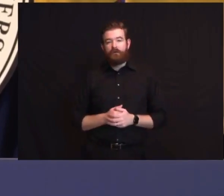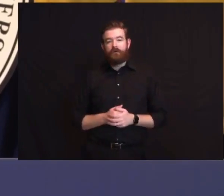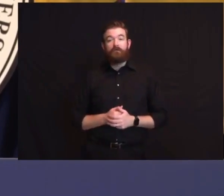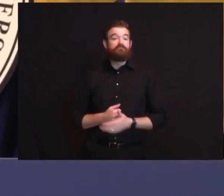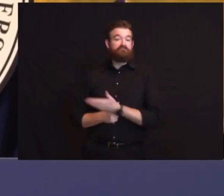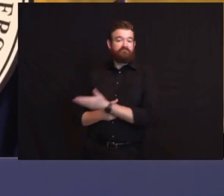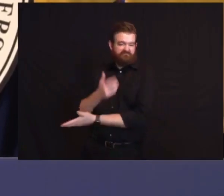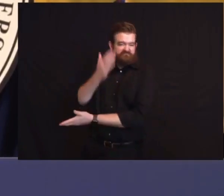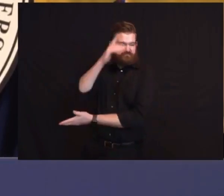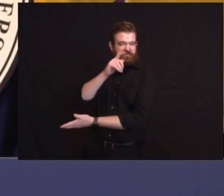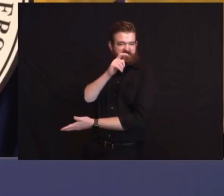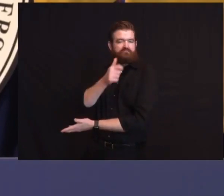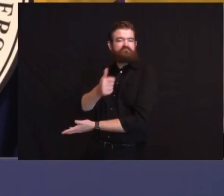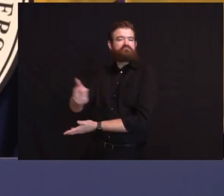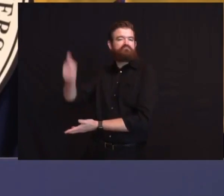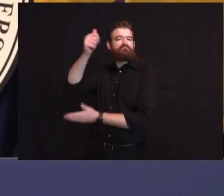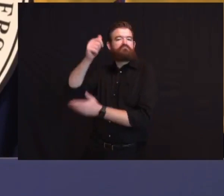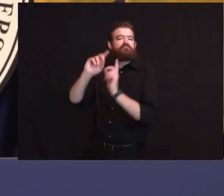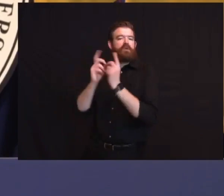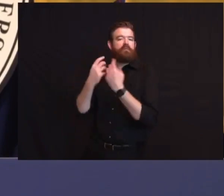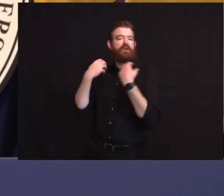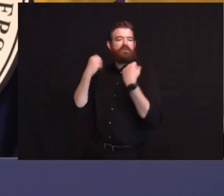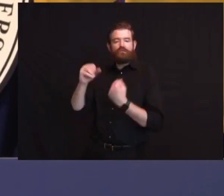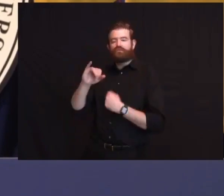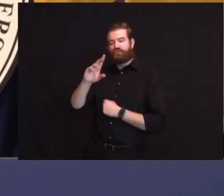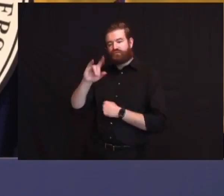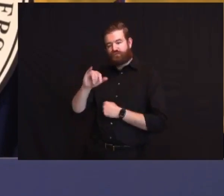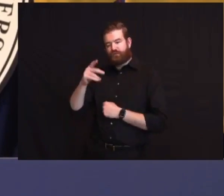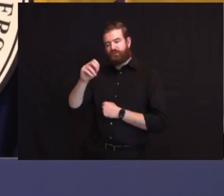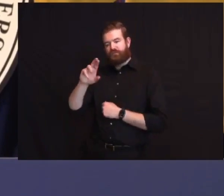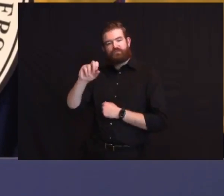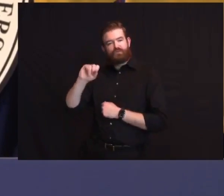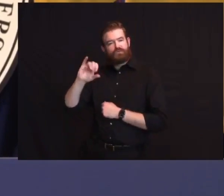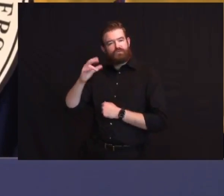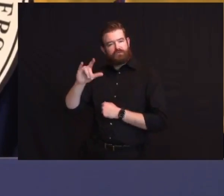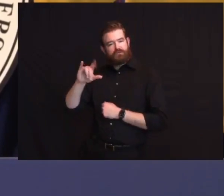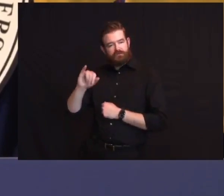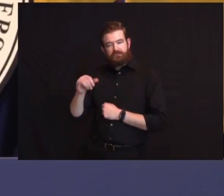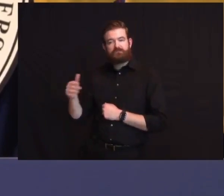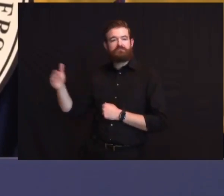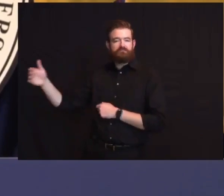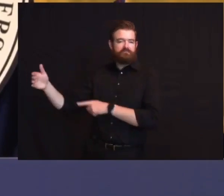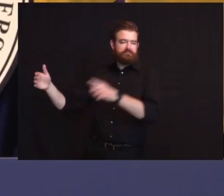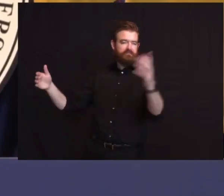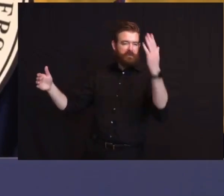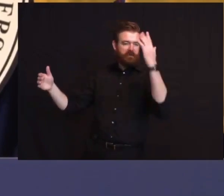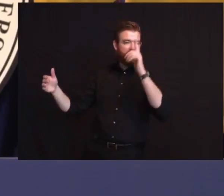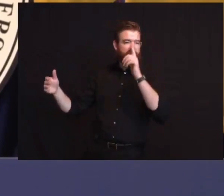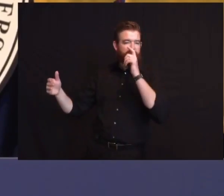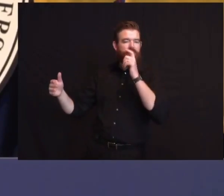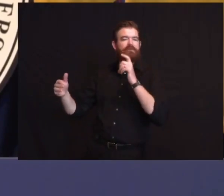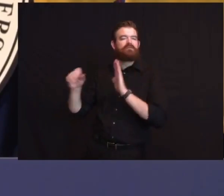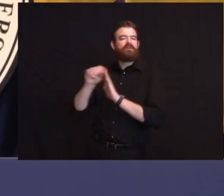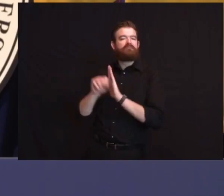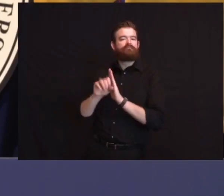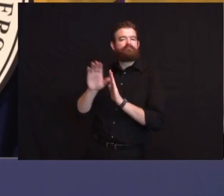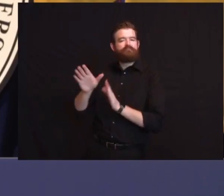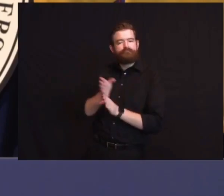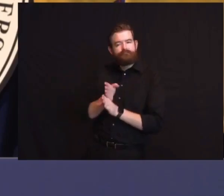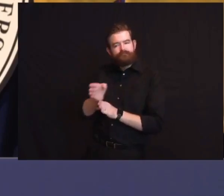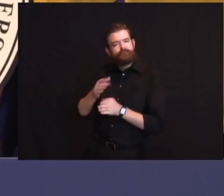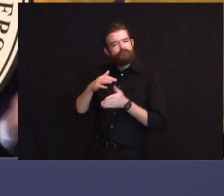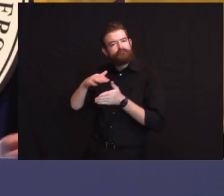Health, Judy Persicelli. To her right, another familiar face, the state's epidemiologist, Dr. Christina Tan. Thank you both for being